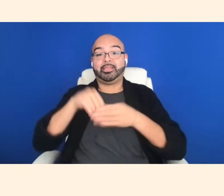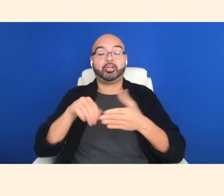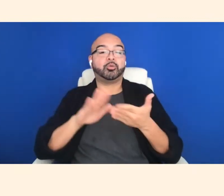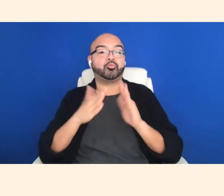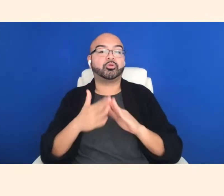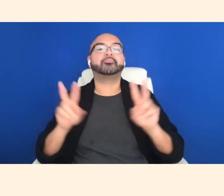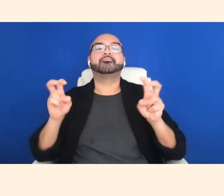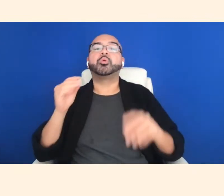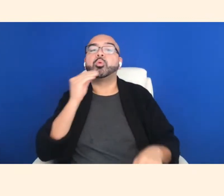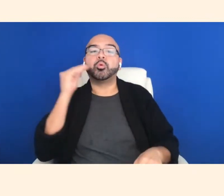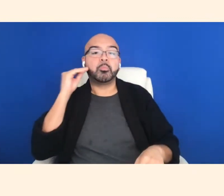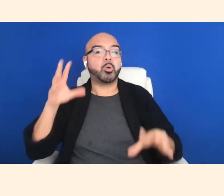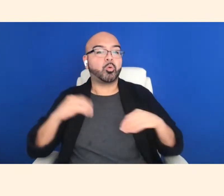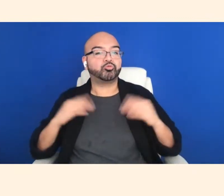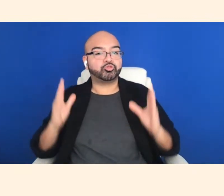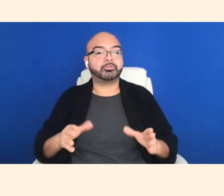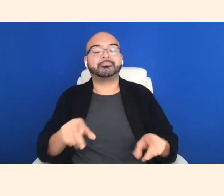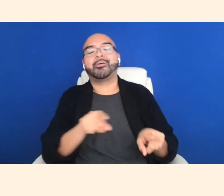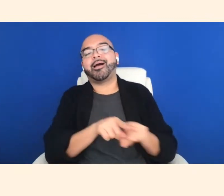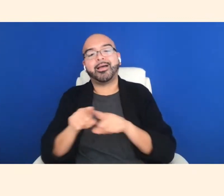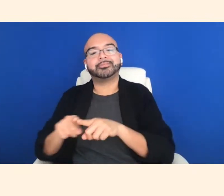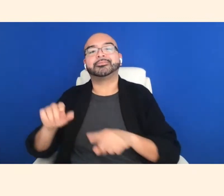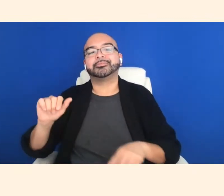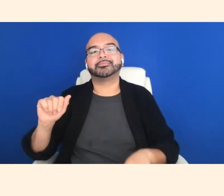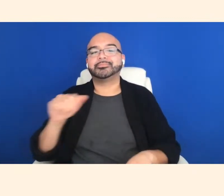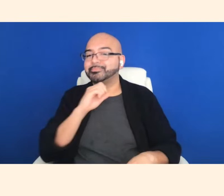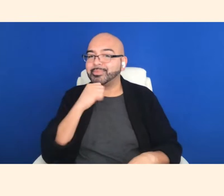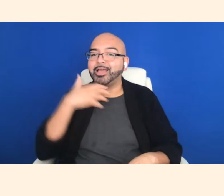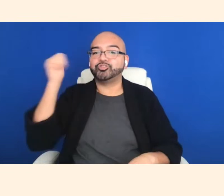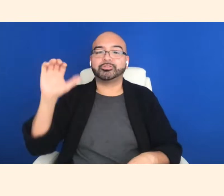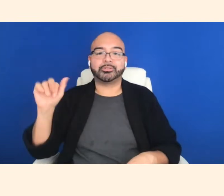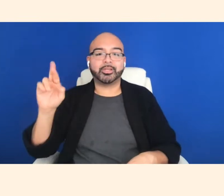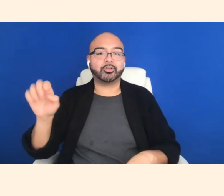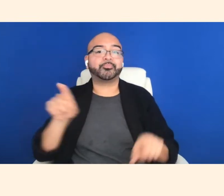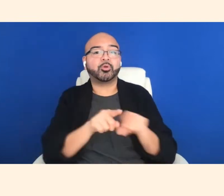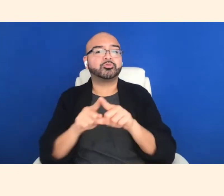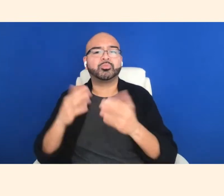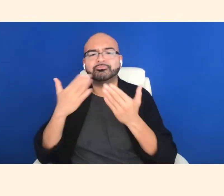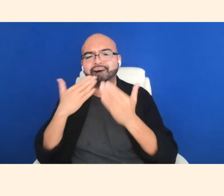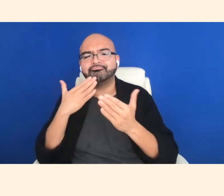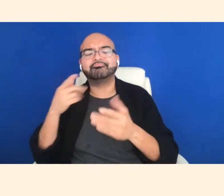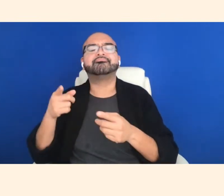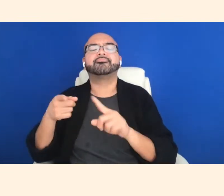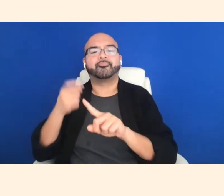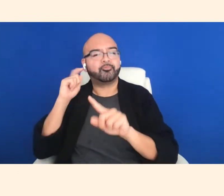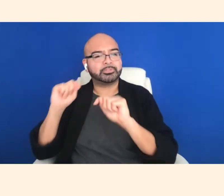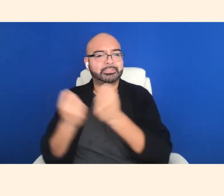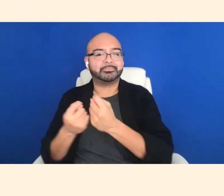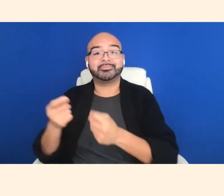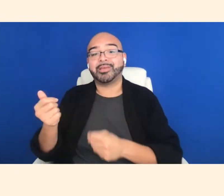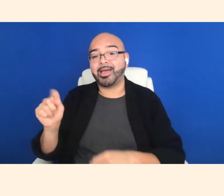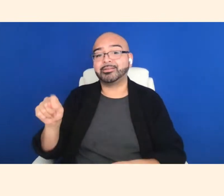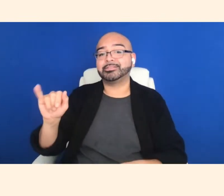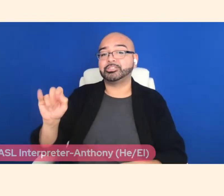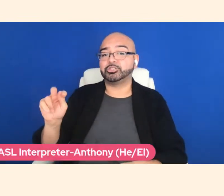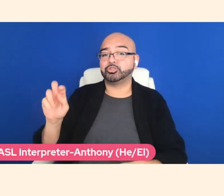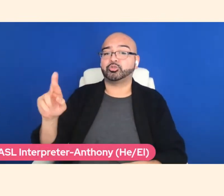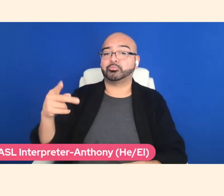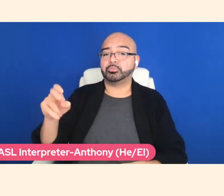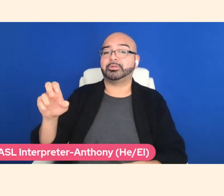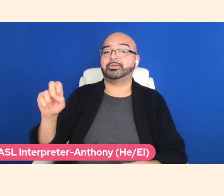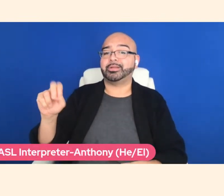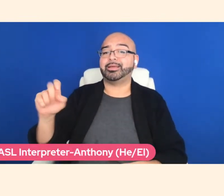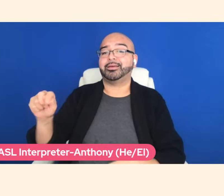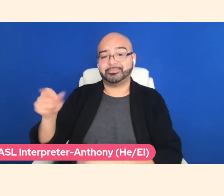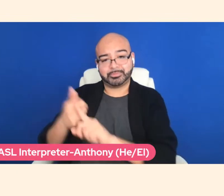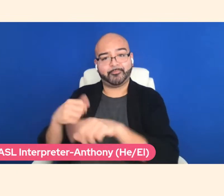aging care. I'd also like to express heartfelt appreciation to the teams at InterpreNet who provided invaluable captioning services